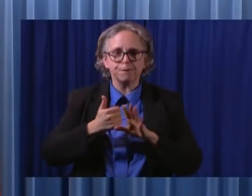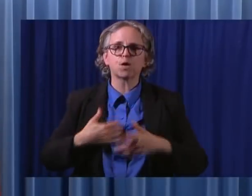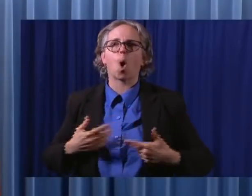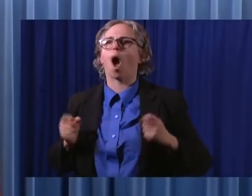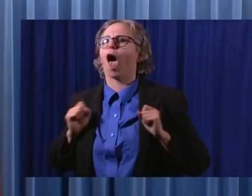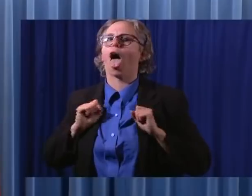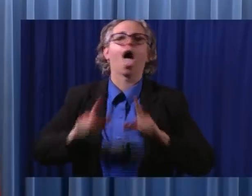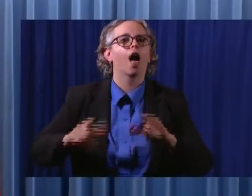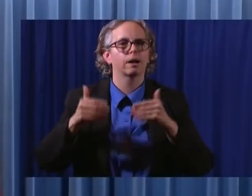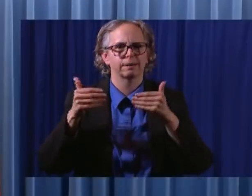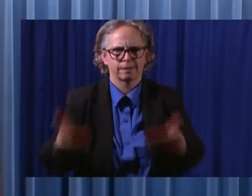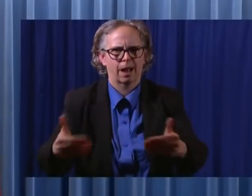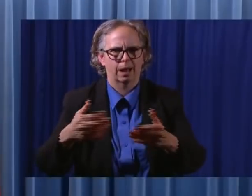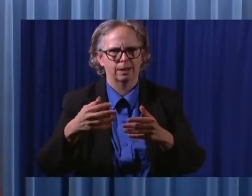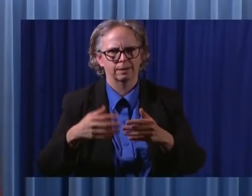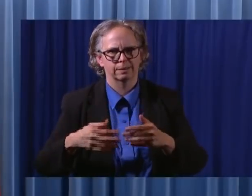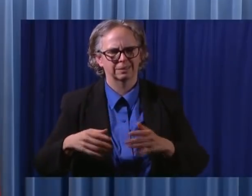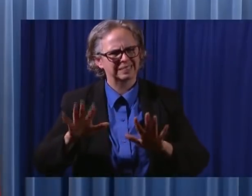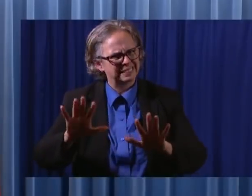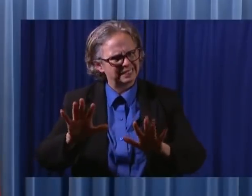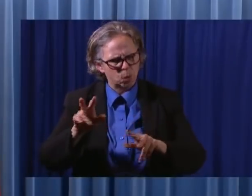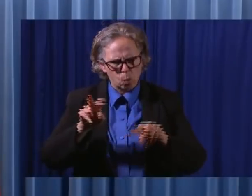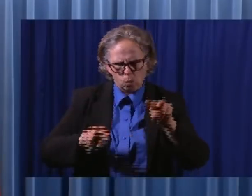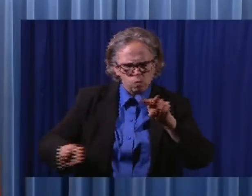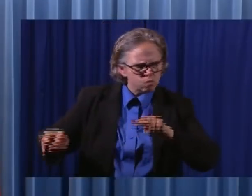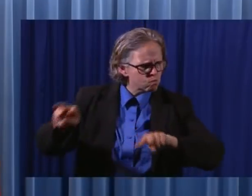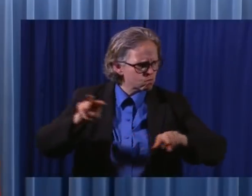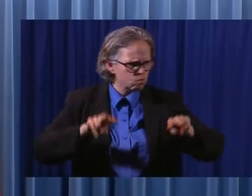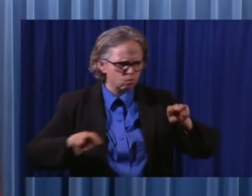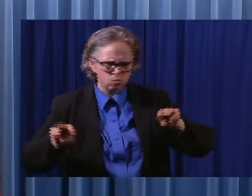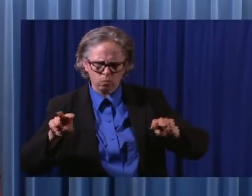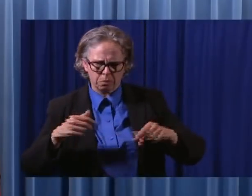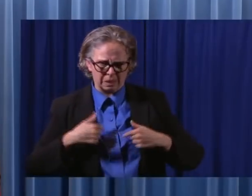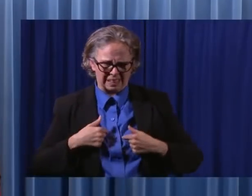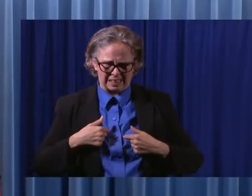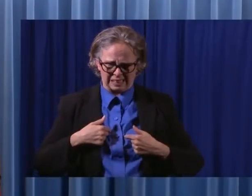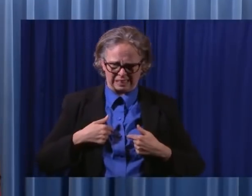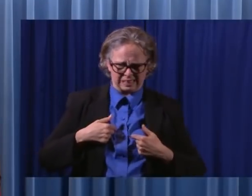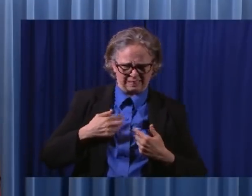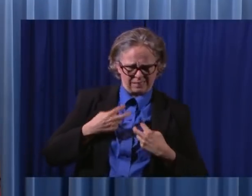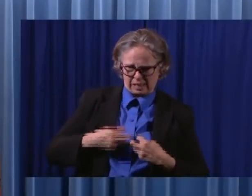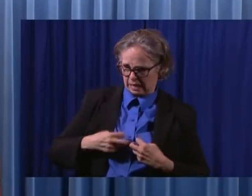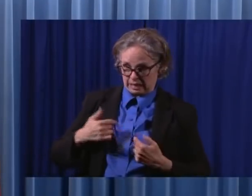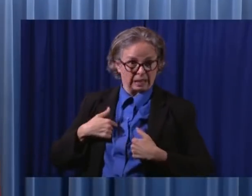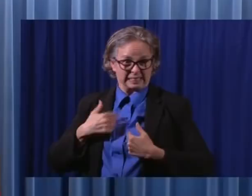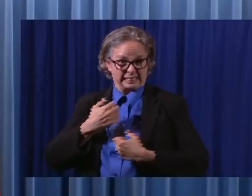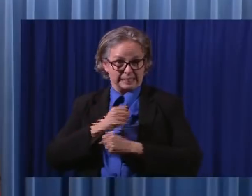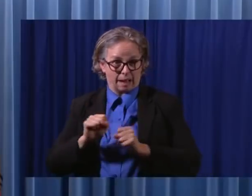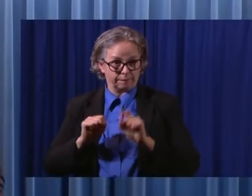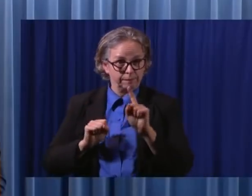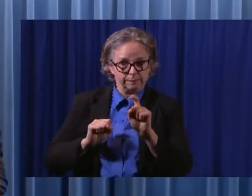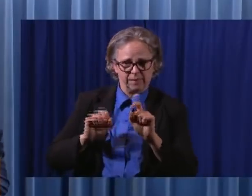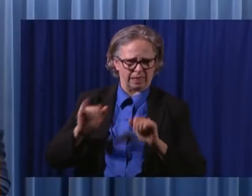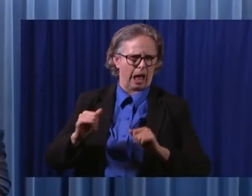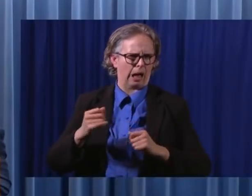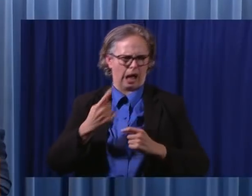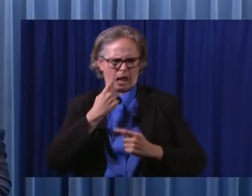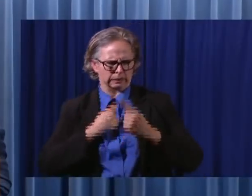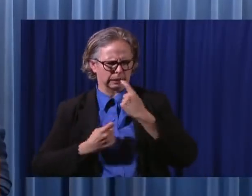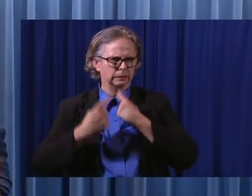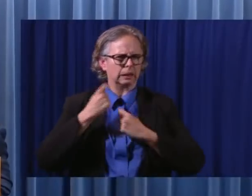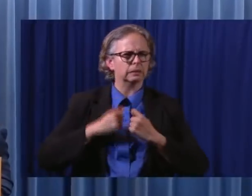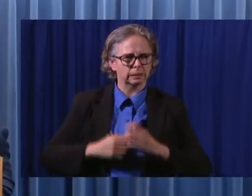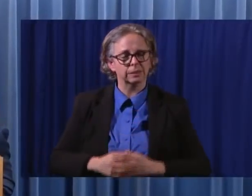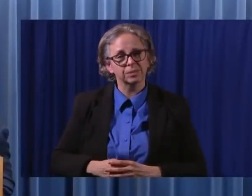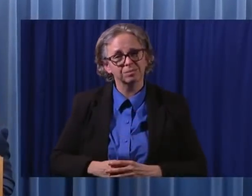just thoughtful about their situation and whether they feel safe in that situation or need to change that. Good. Dr. Doan, thank you. We appreciate it very,